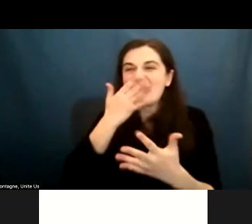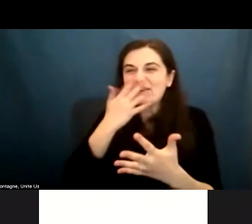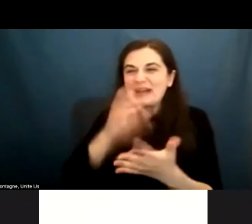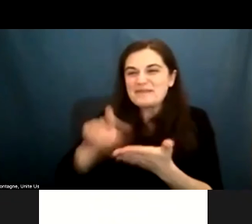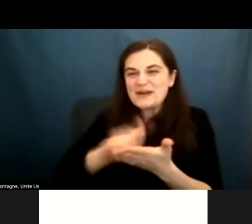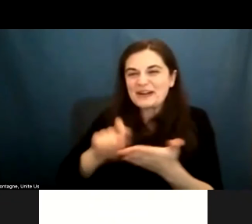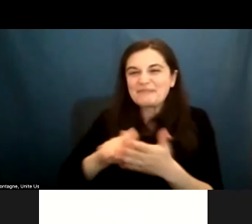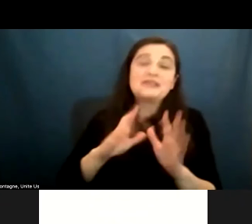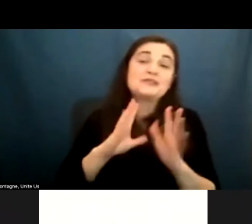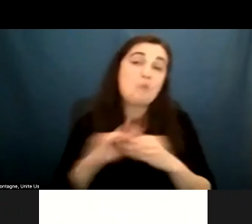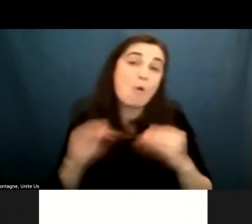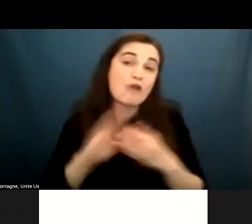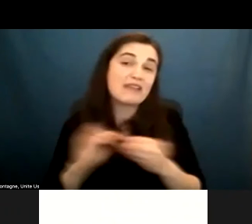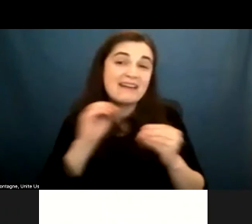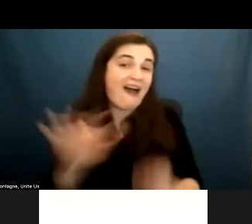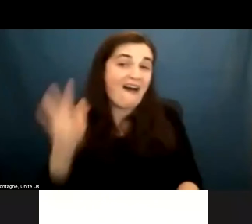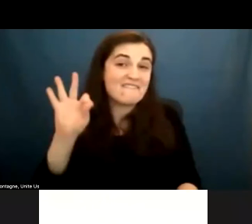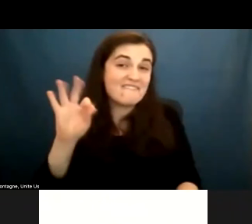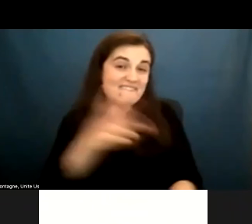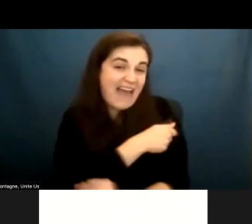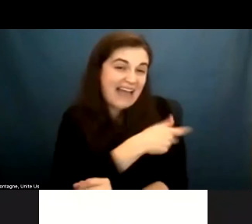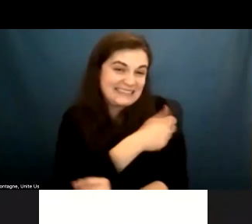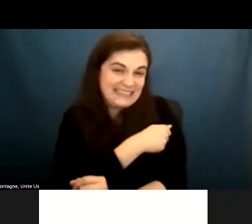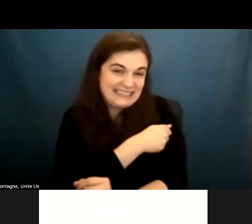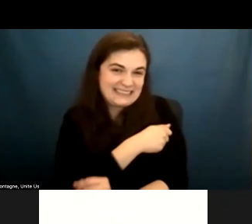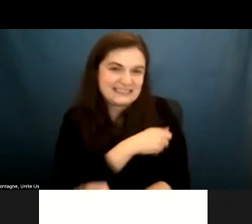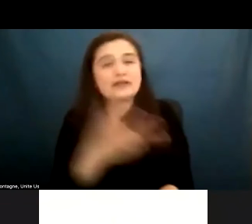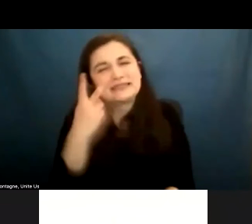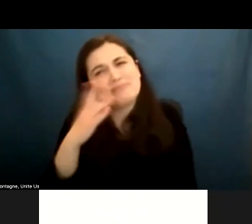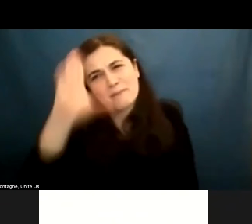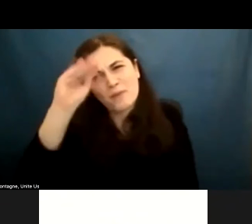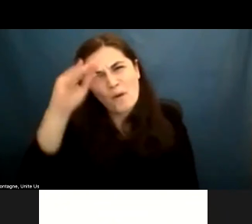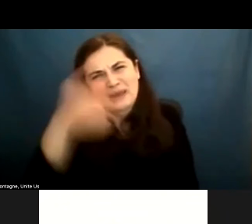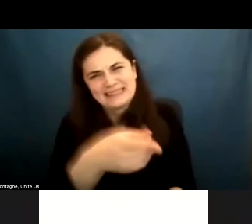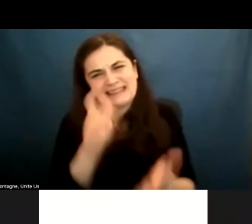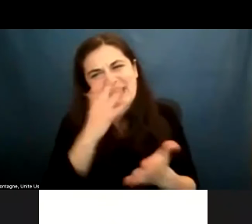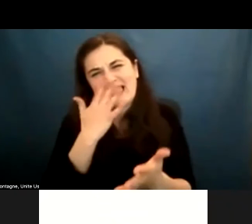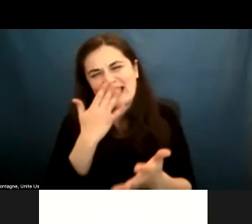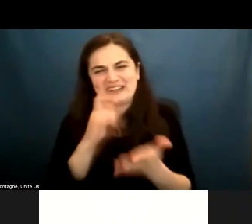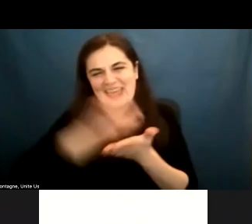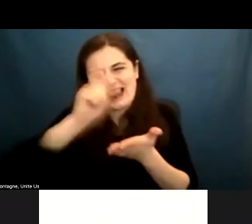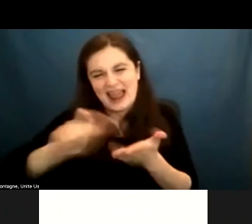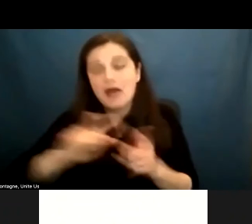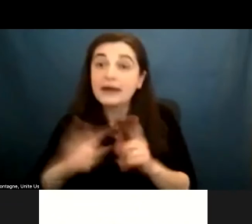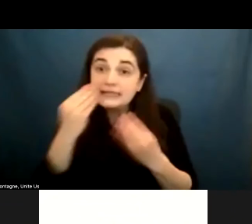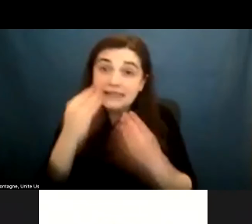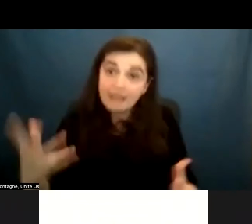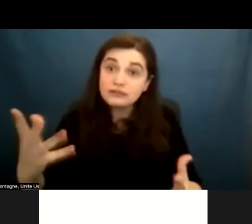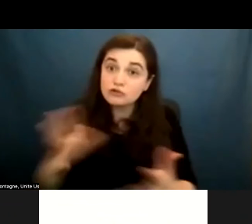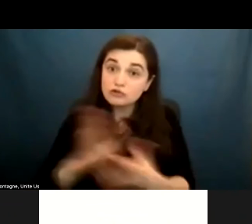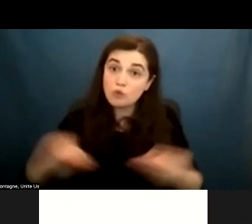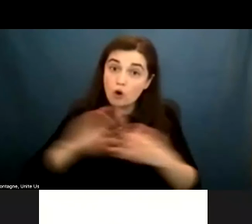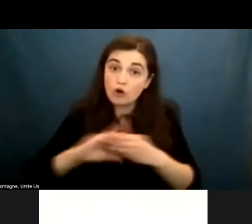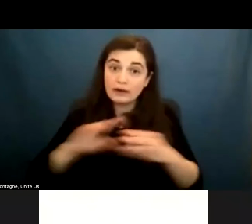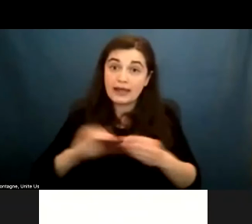it's just you can see he's colored all over it. But it tells the story of vaccines for younger kids.